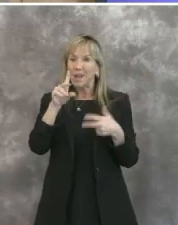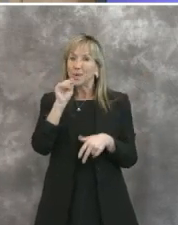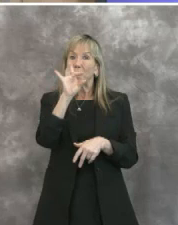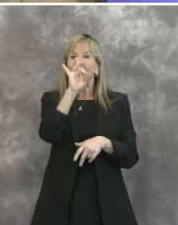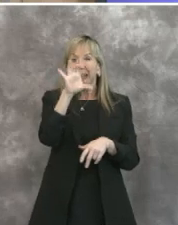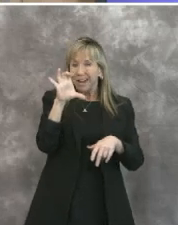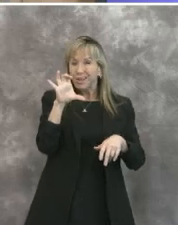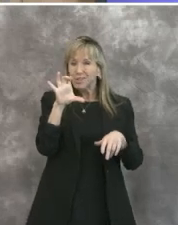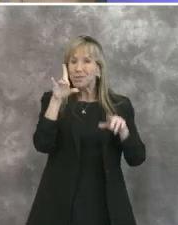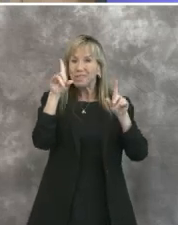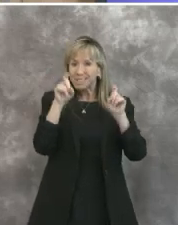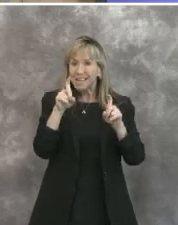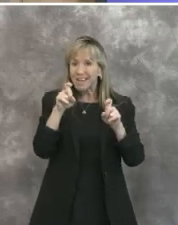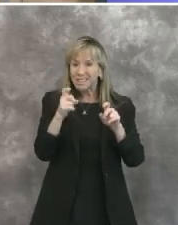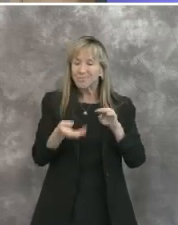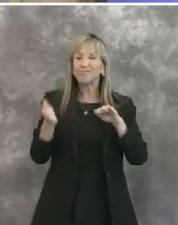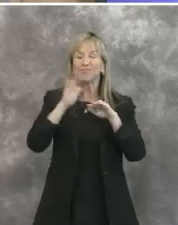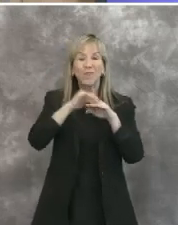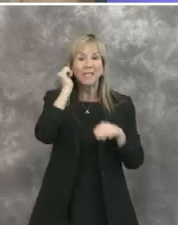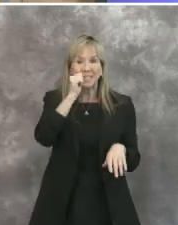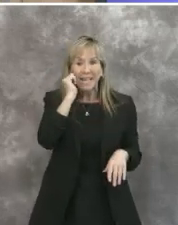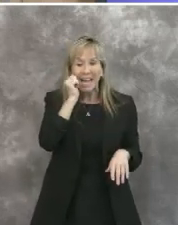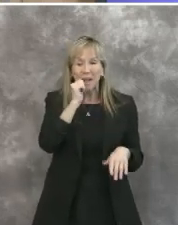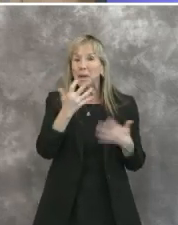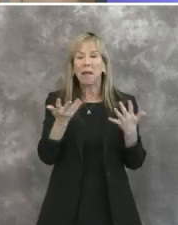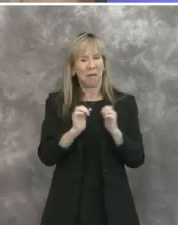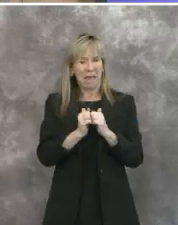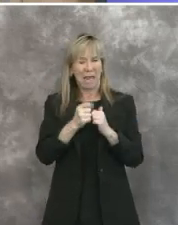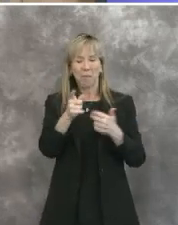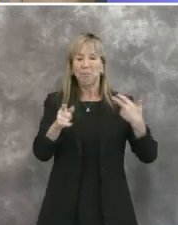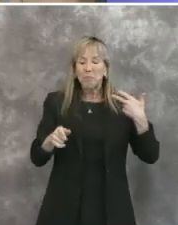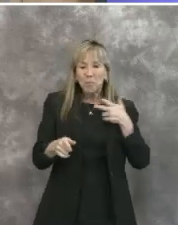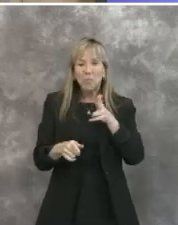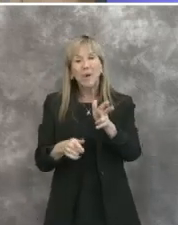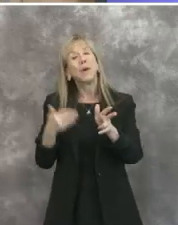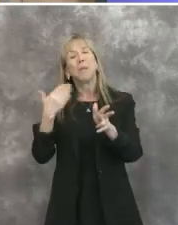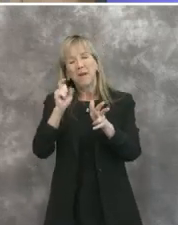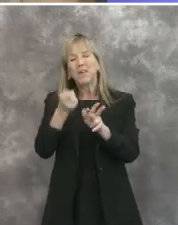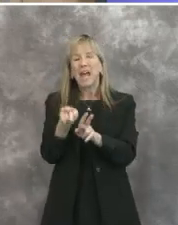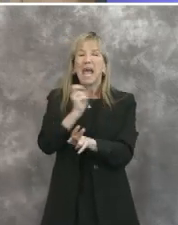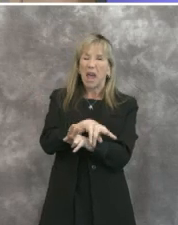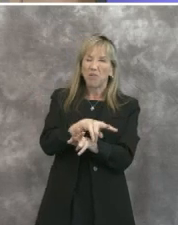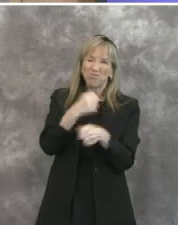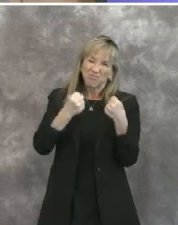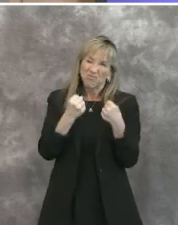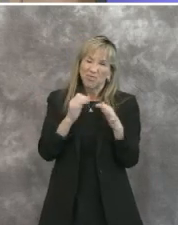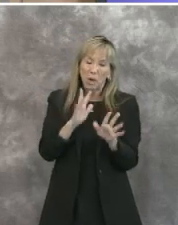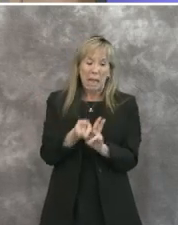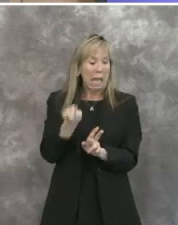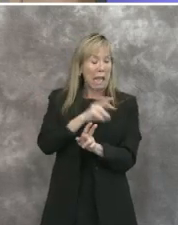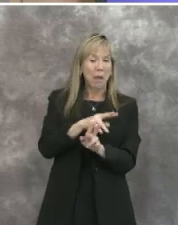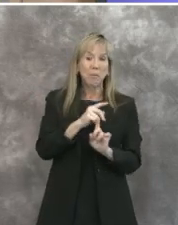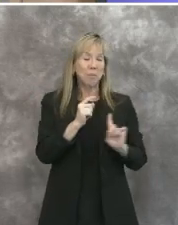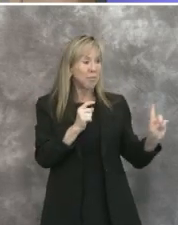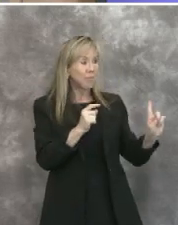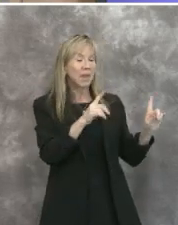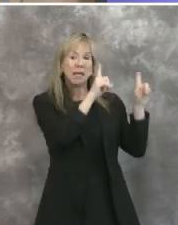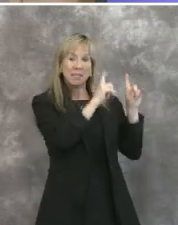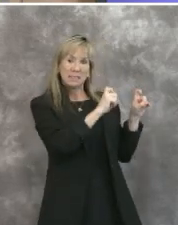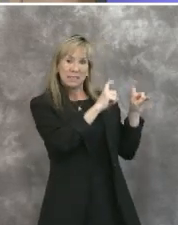day. Individuals will drive up, likely have to get out of their car, and will have a test